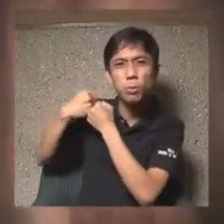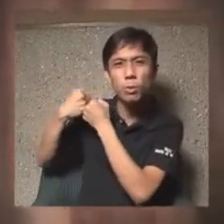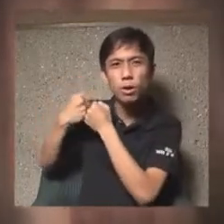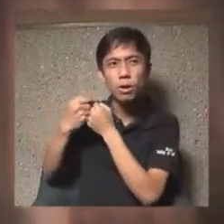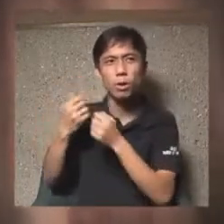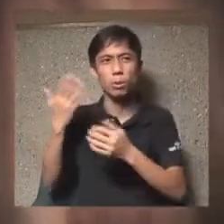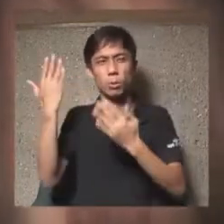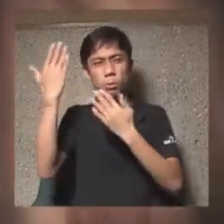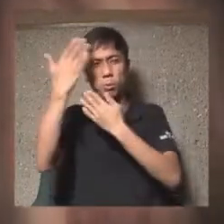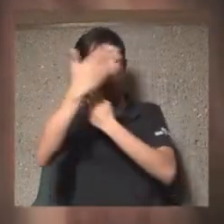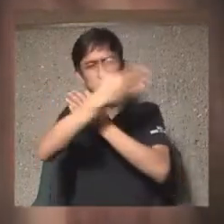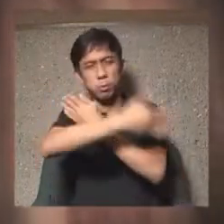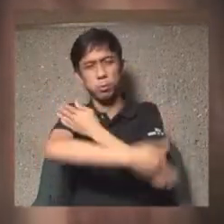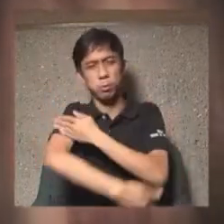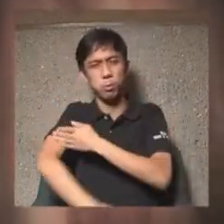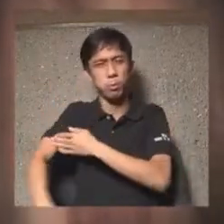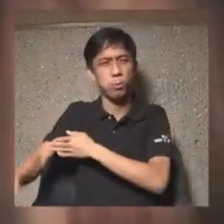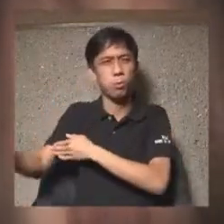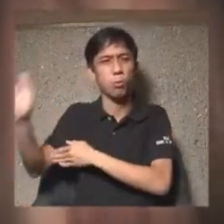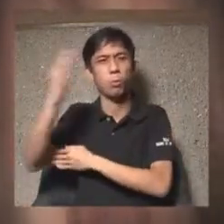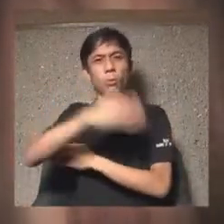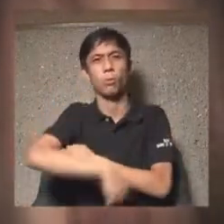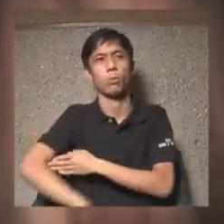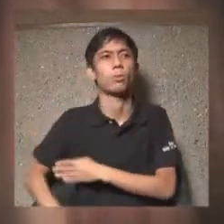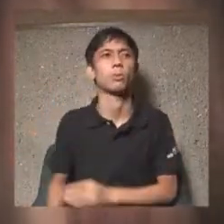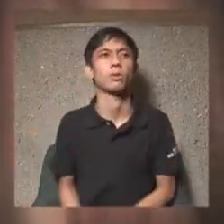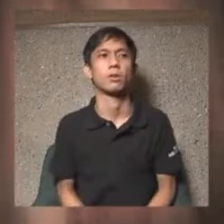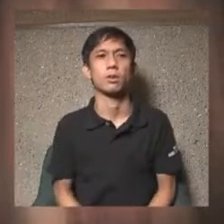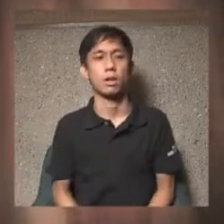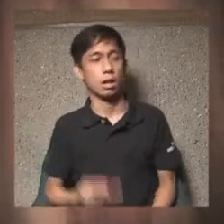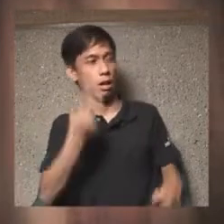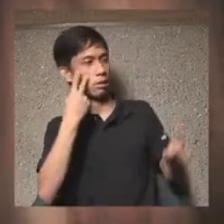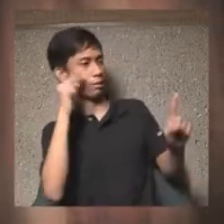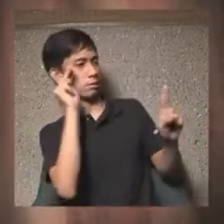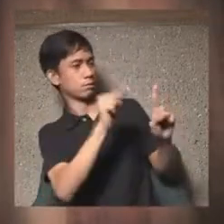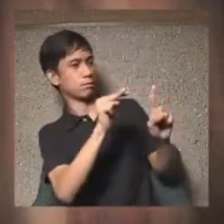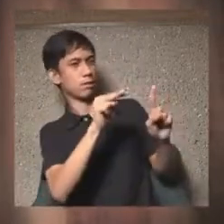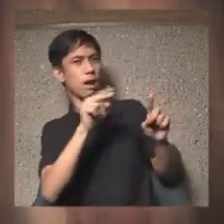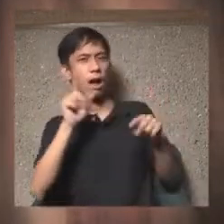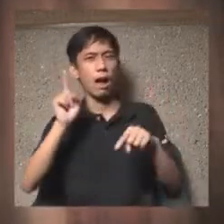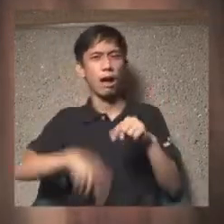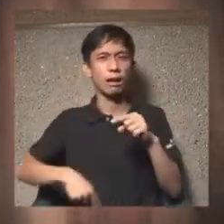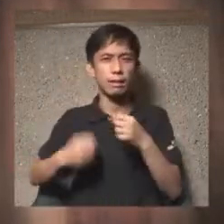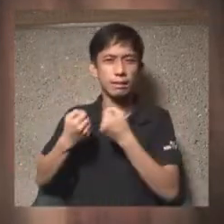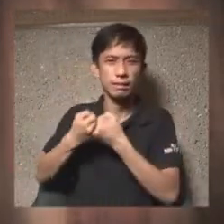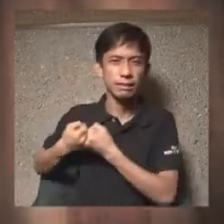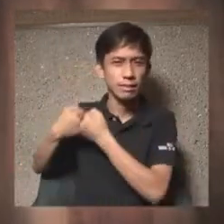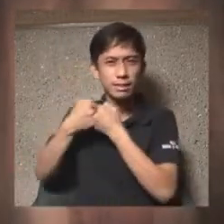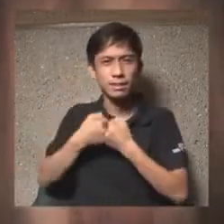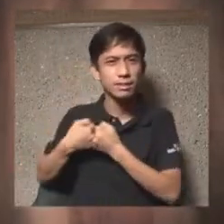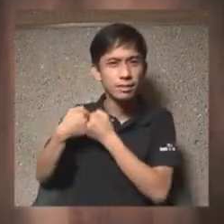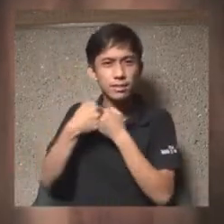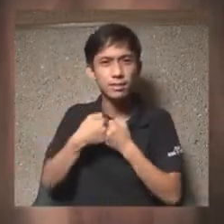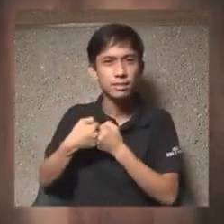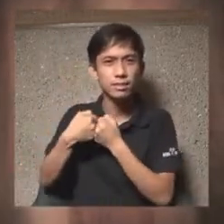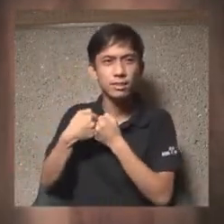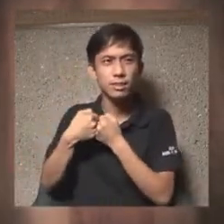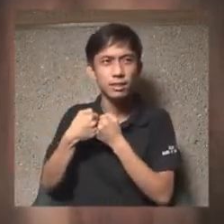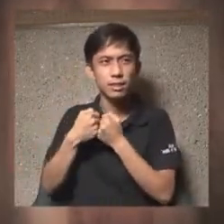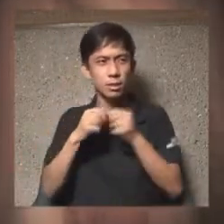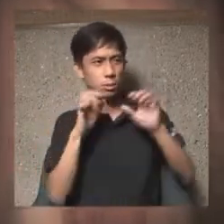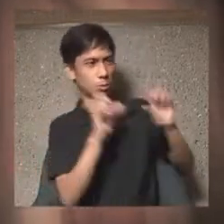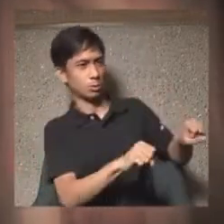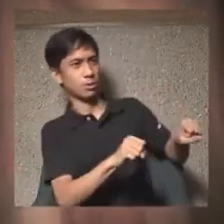man saw that he would not win the match, he touched Jacob's hip and wrenched it out of